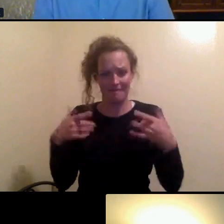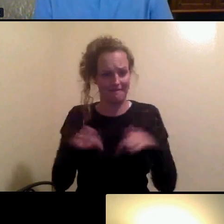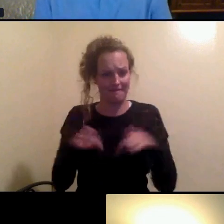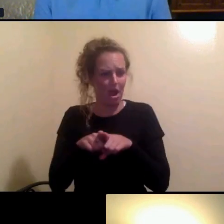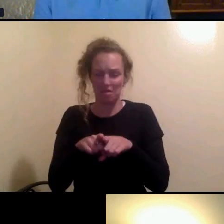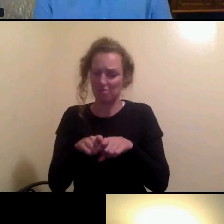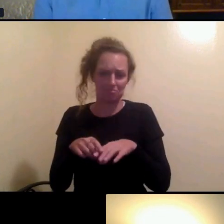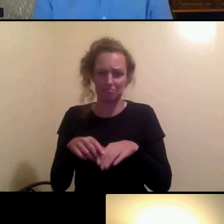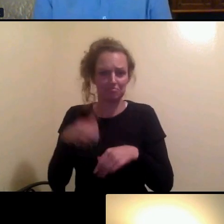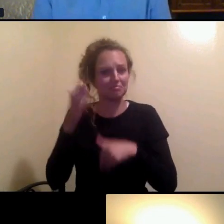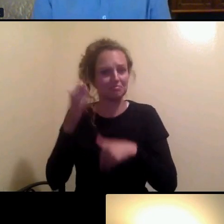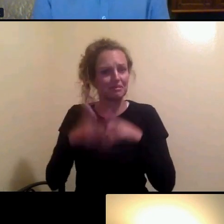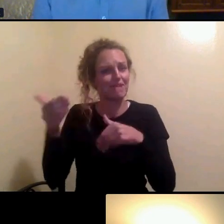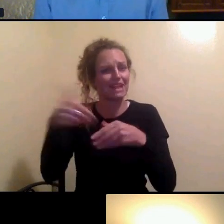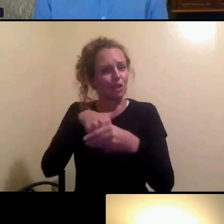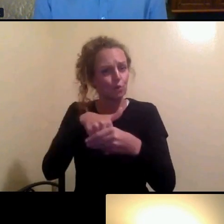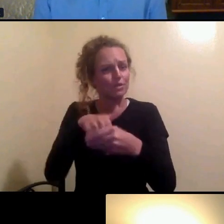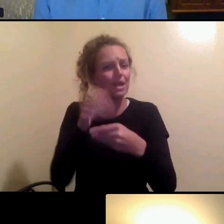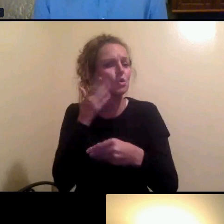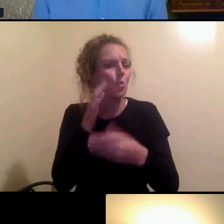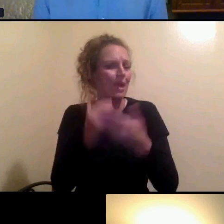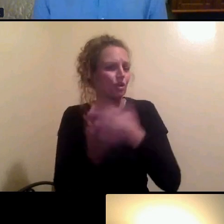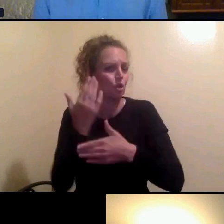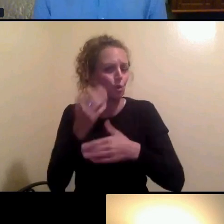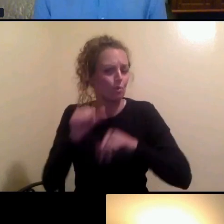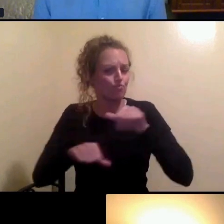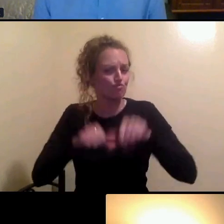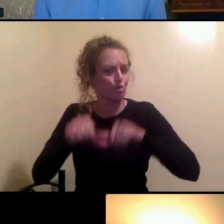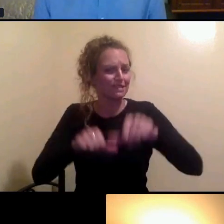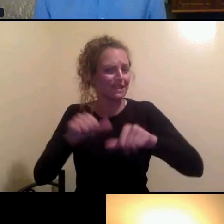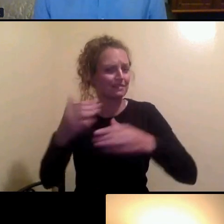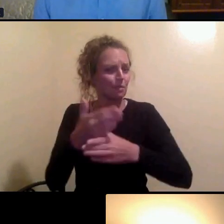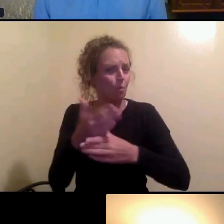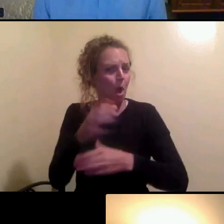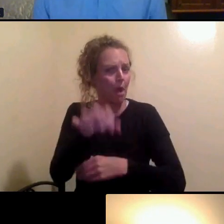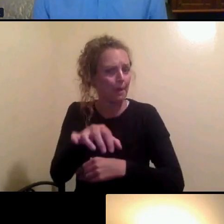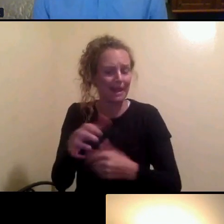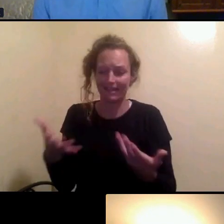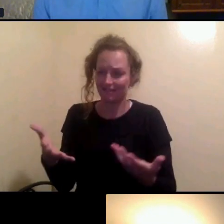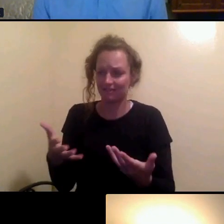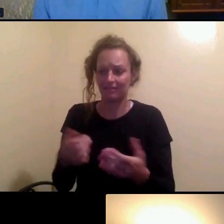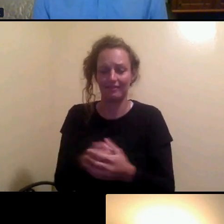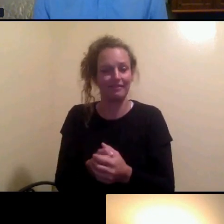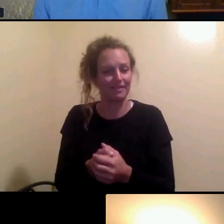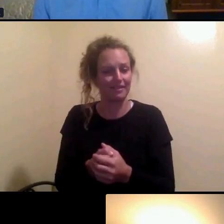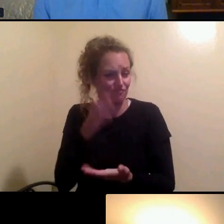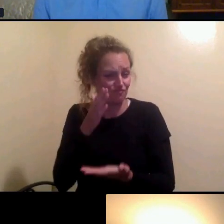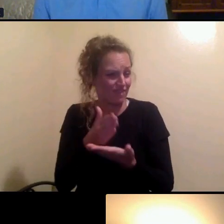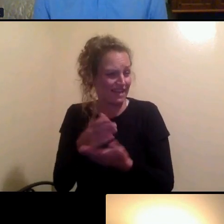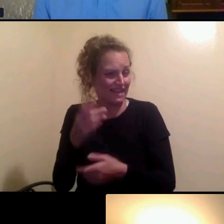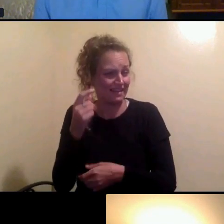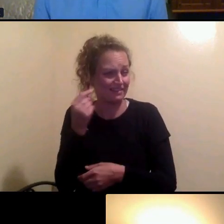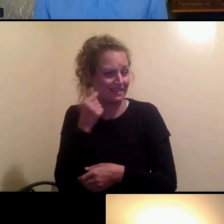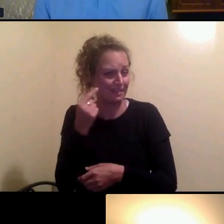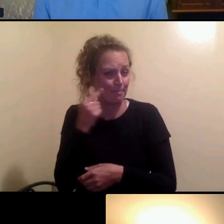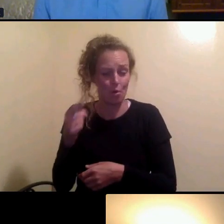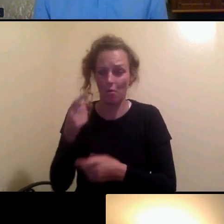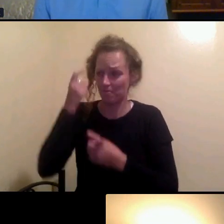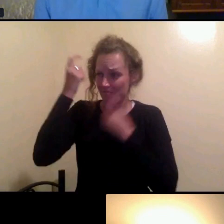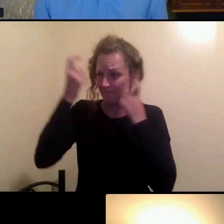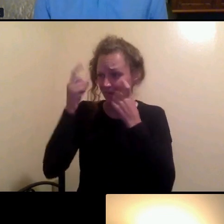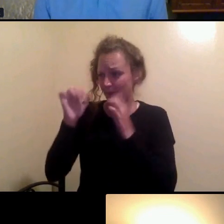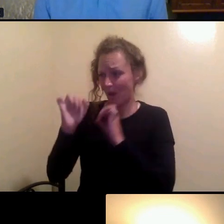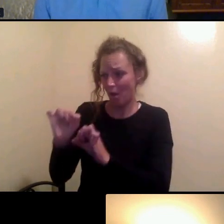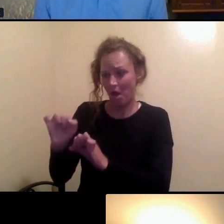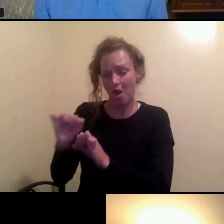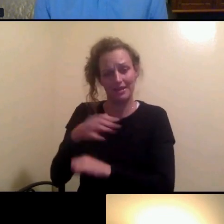to make her part of that process. It's just really important. So actually my return on investment is actually Debbie, an individual, because I think that's